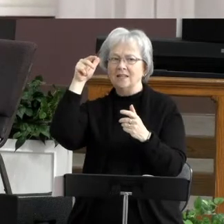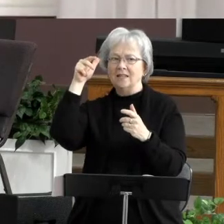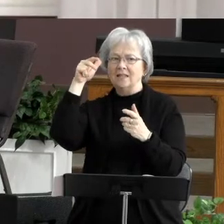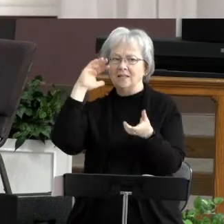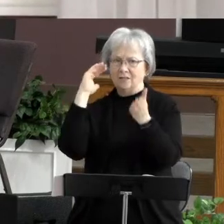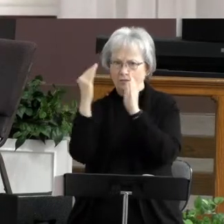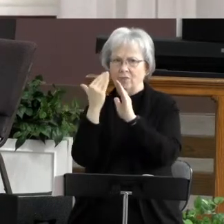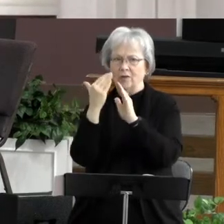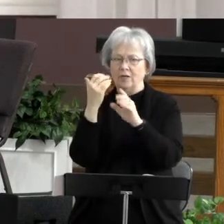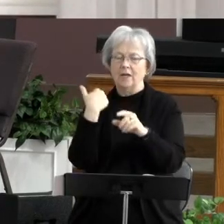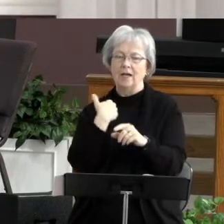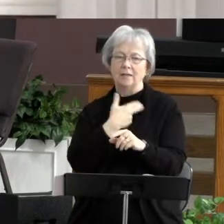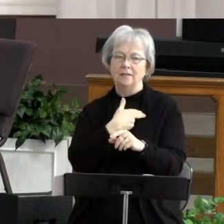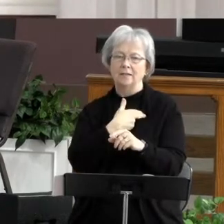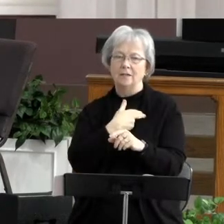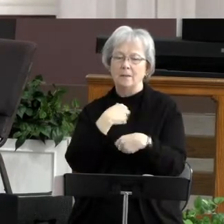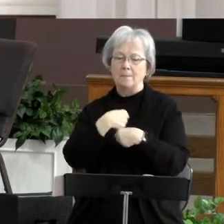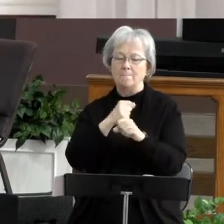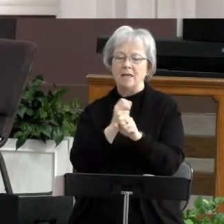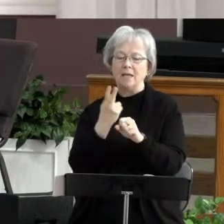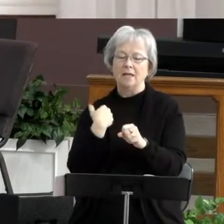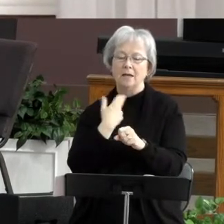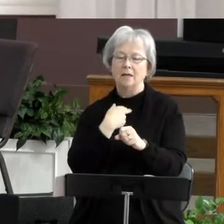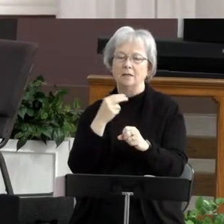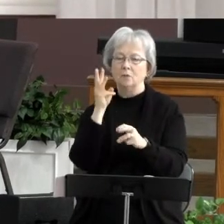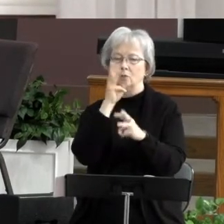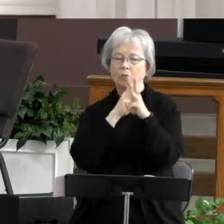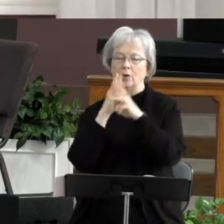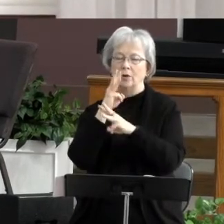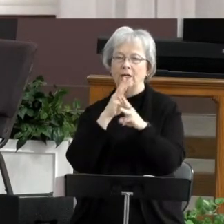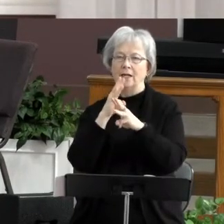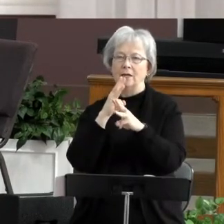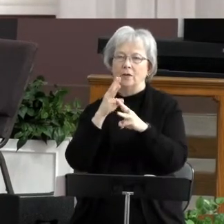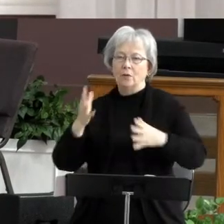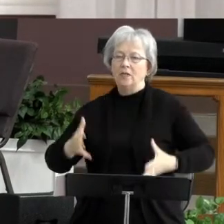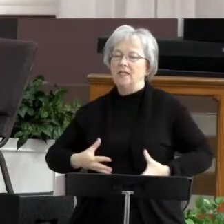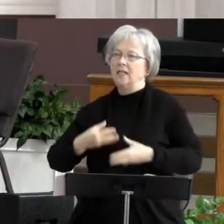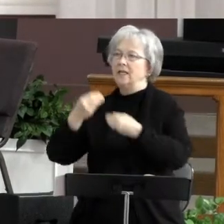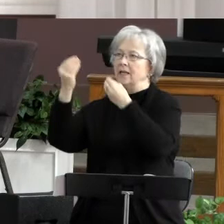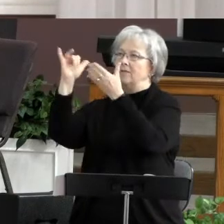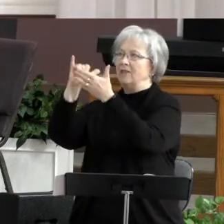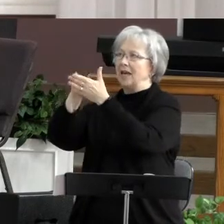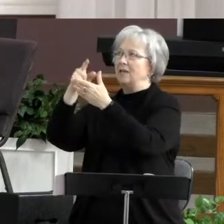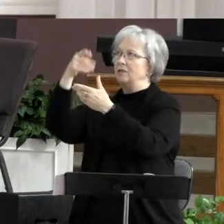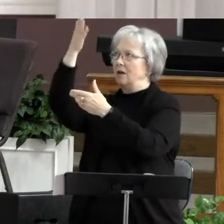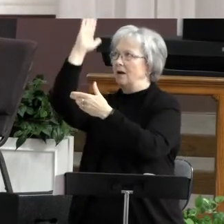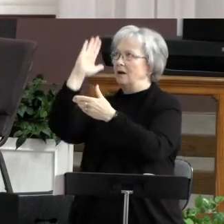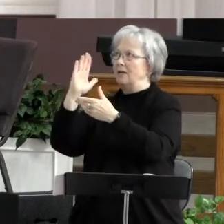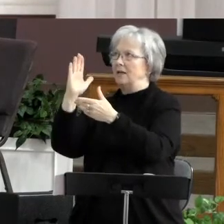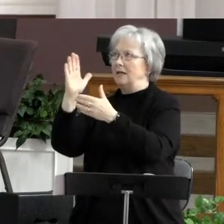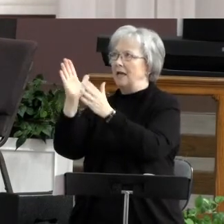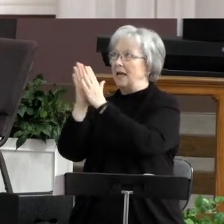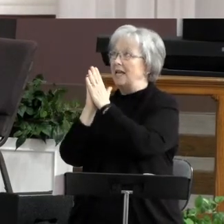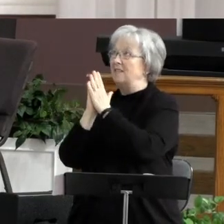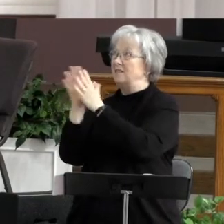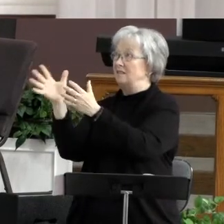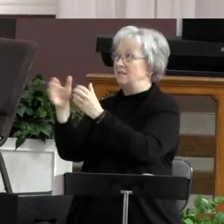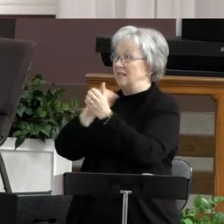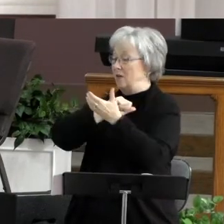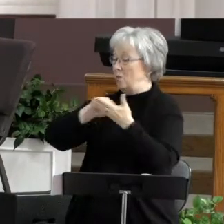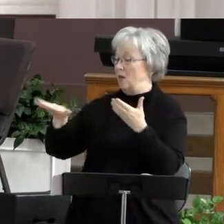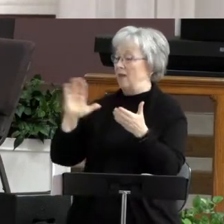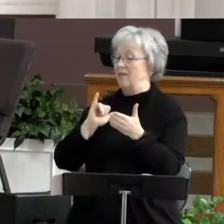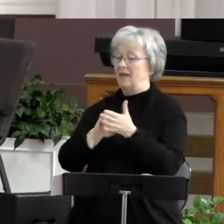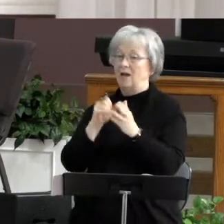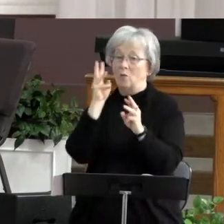anxious. We need to give them to him and ask him to take that anxiety away. Talk to